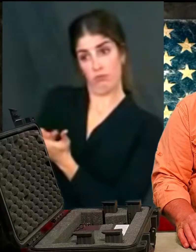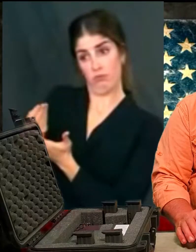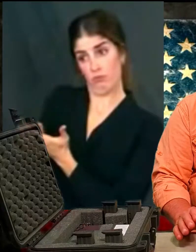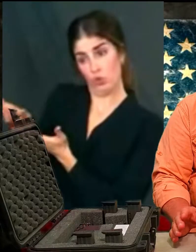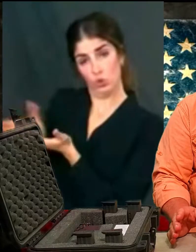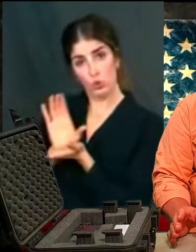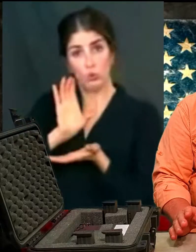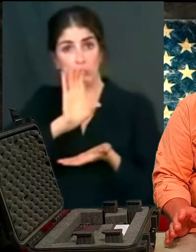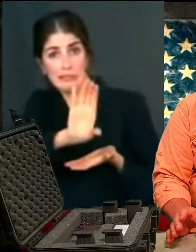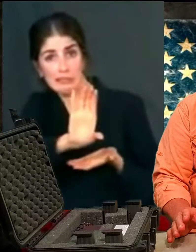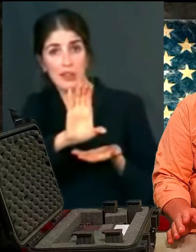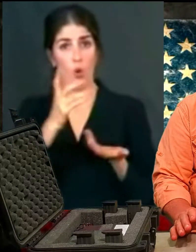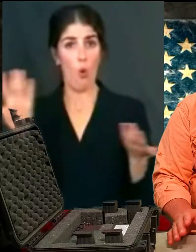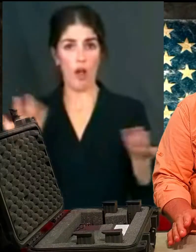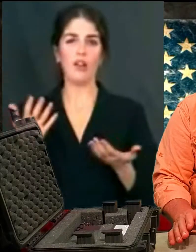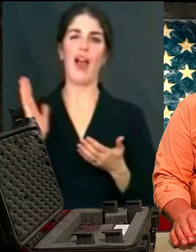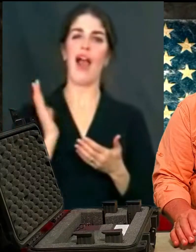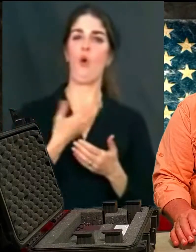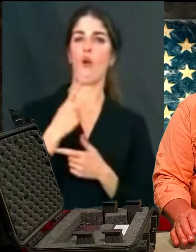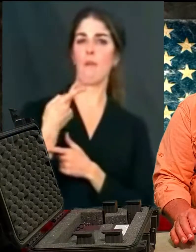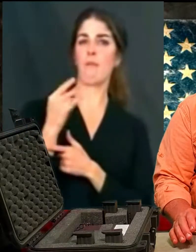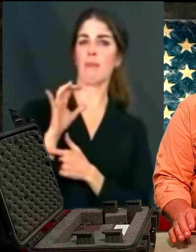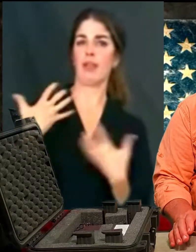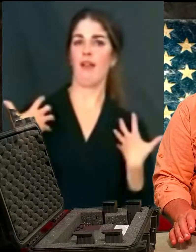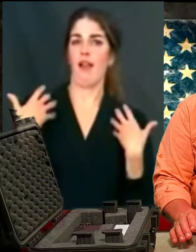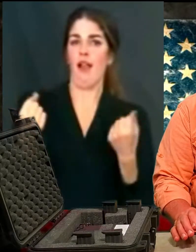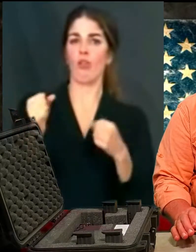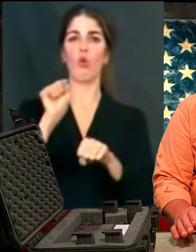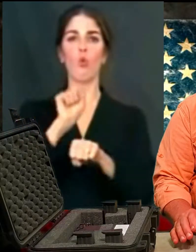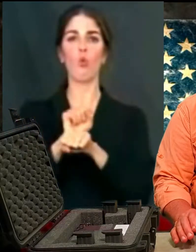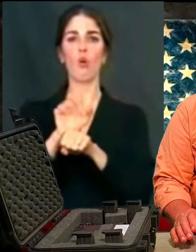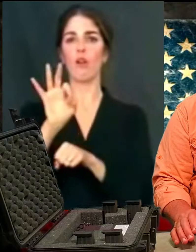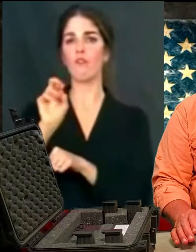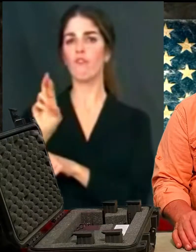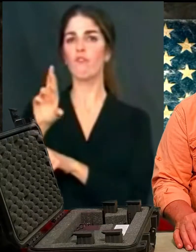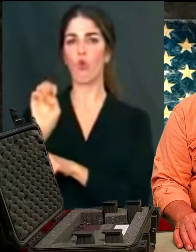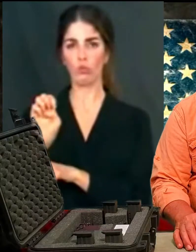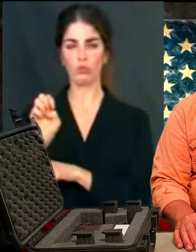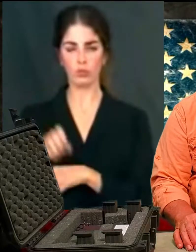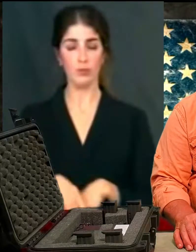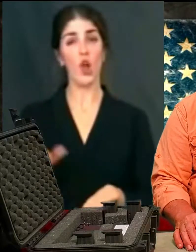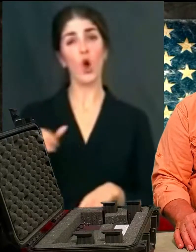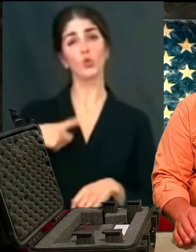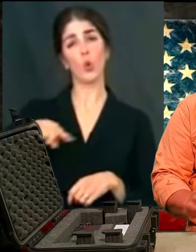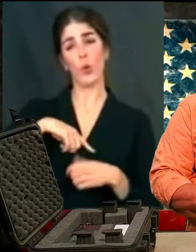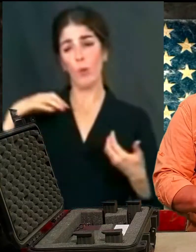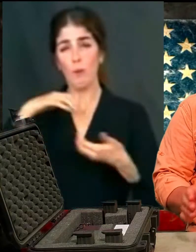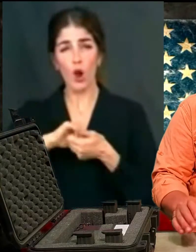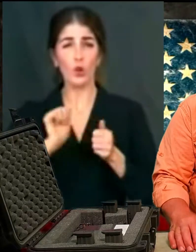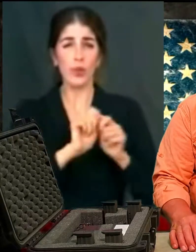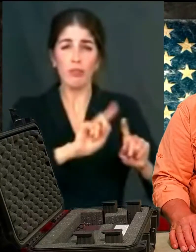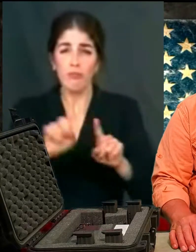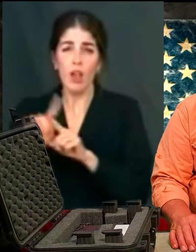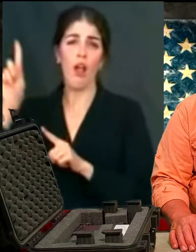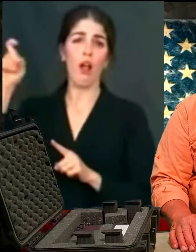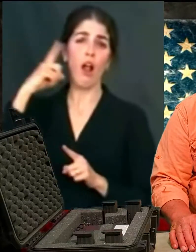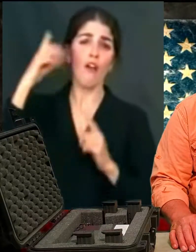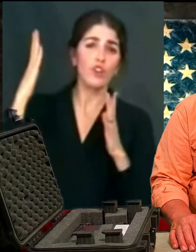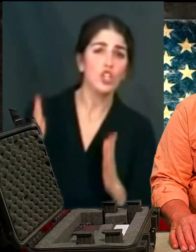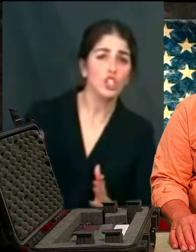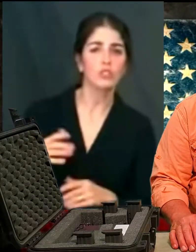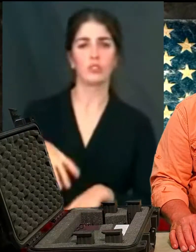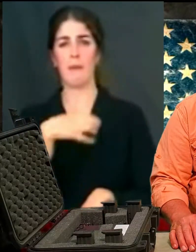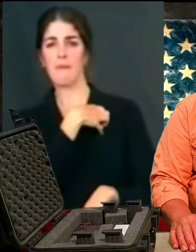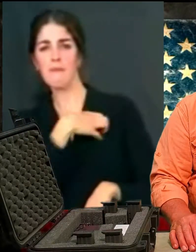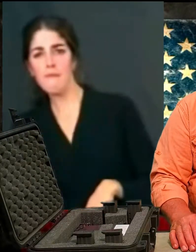It says steel, polymer, aluminum cased ammo is not recommended, which I never did